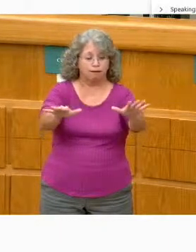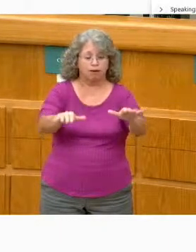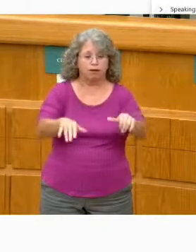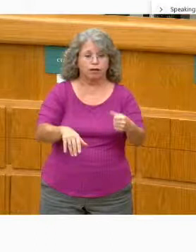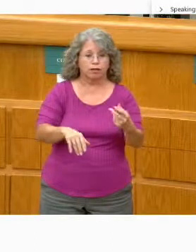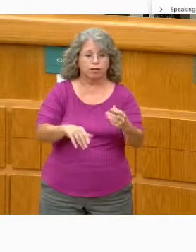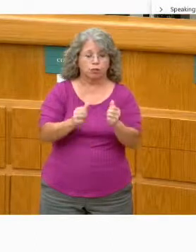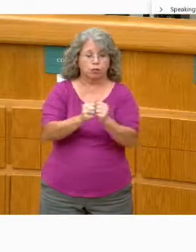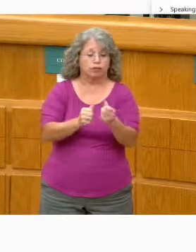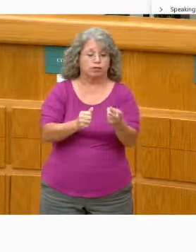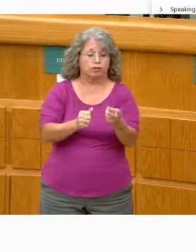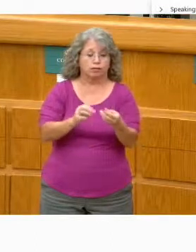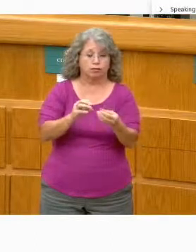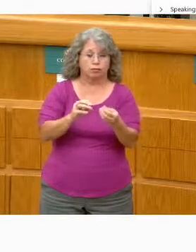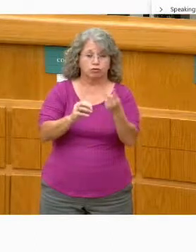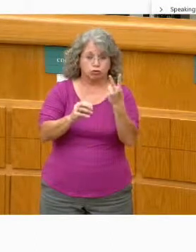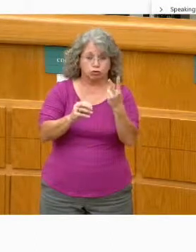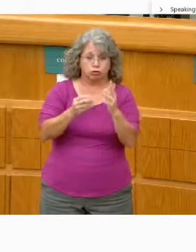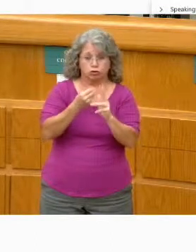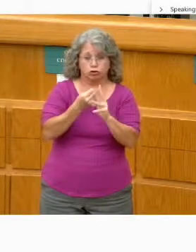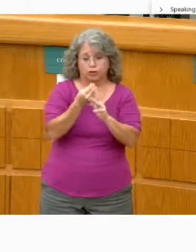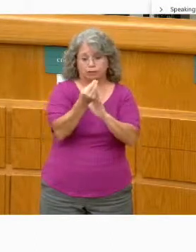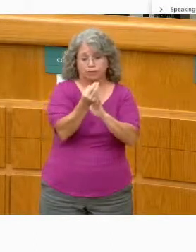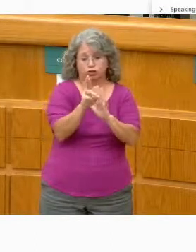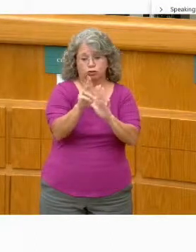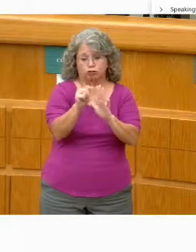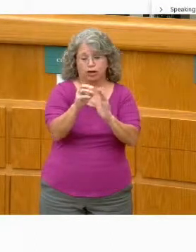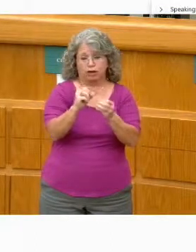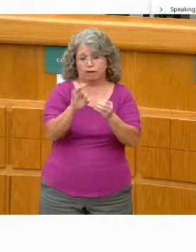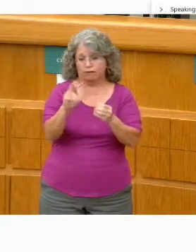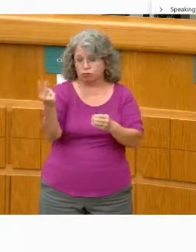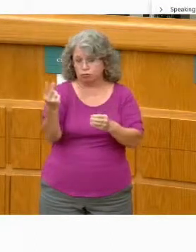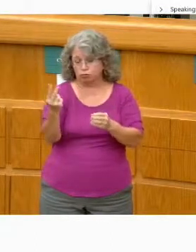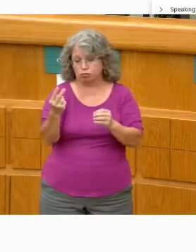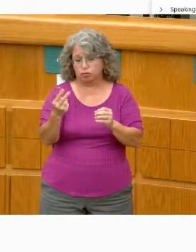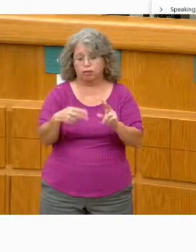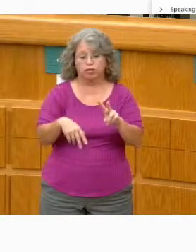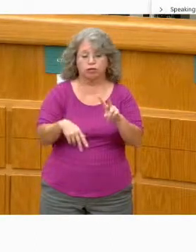2, where 2 additional people are infected for each person that